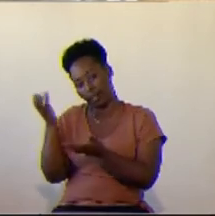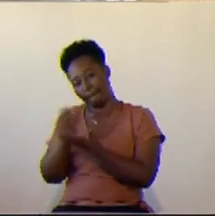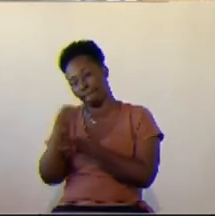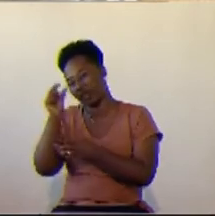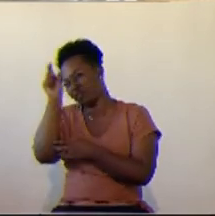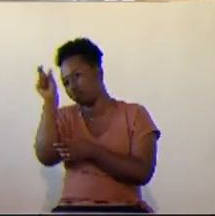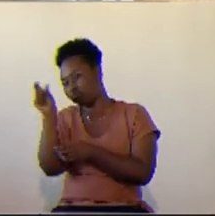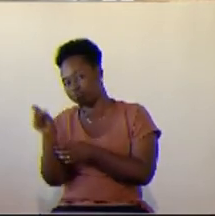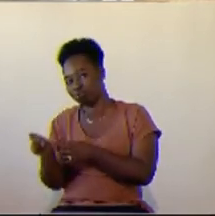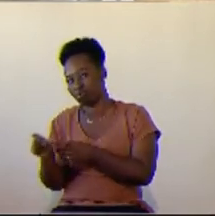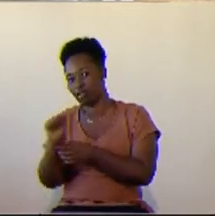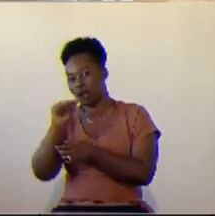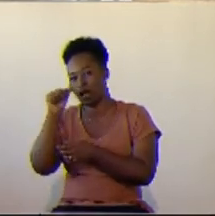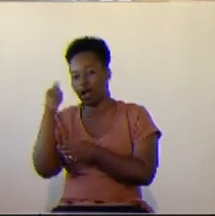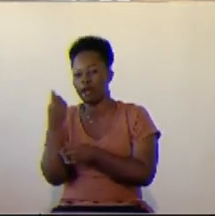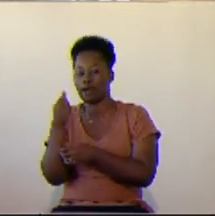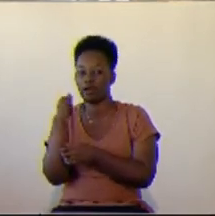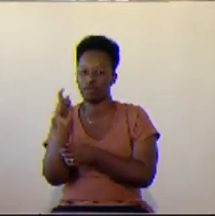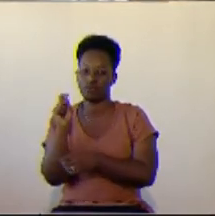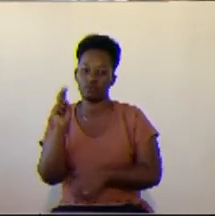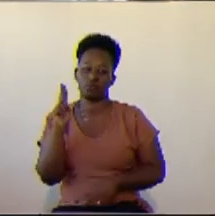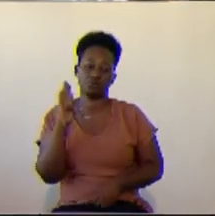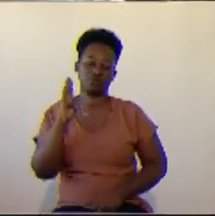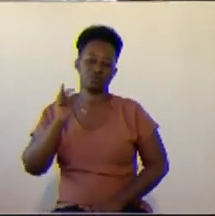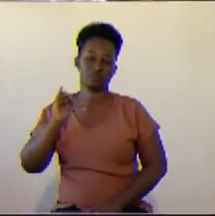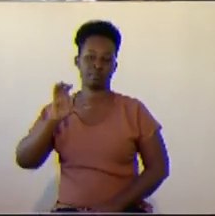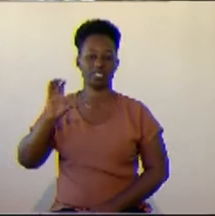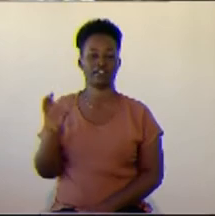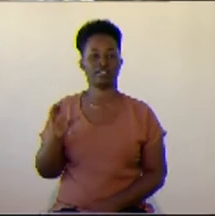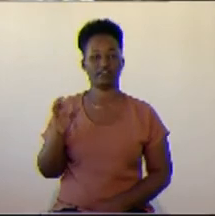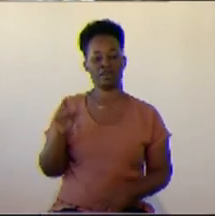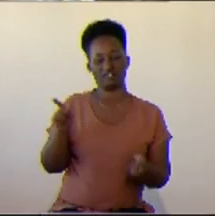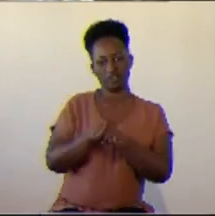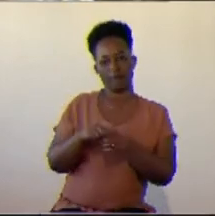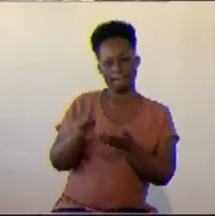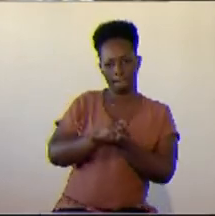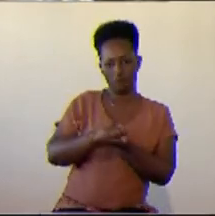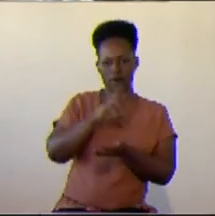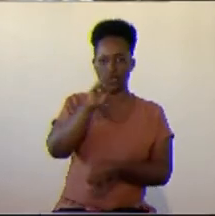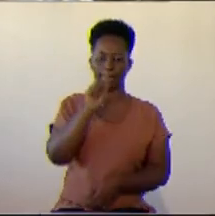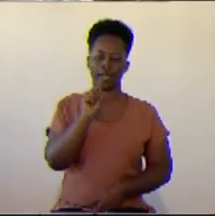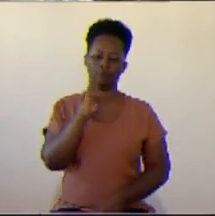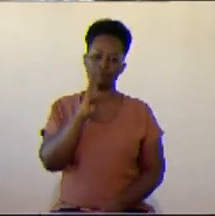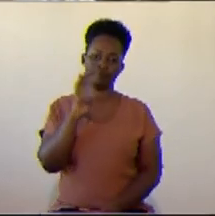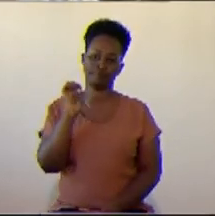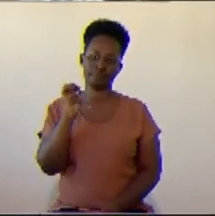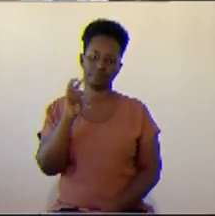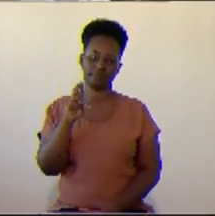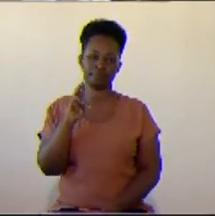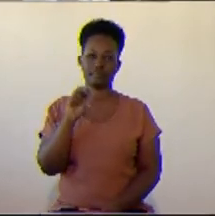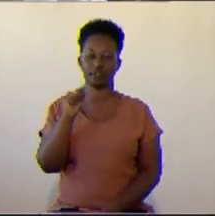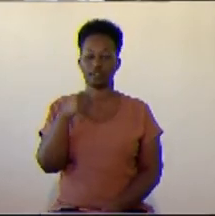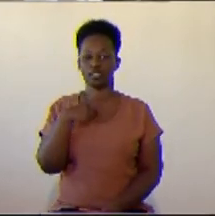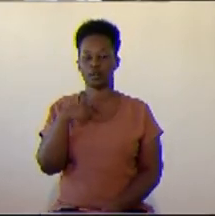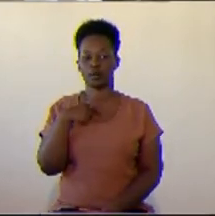tube. These are rubber tubings, as you can, rubber bungs, as you can see, these two. Okay? I just